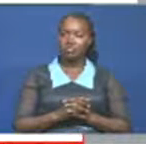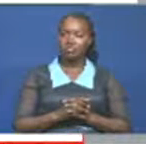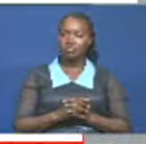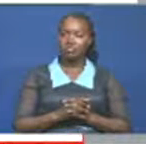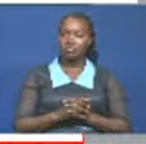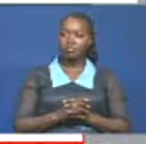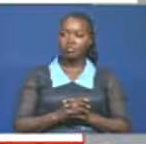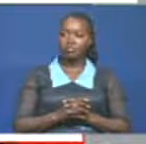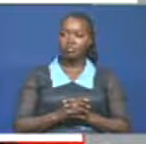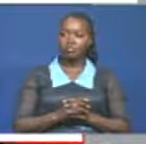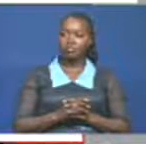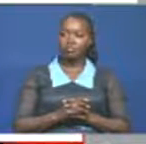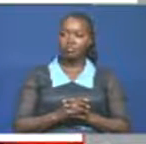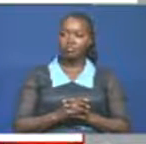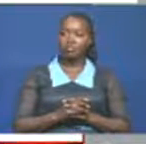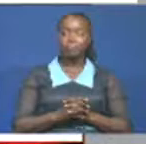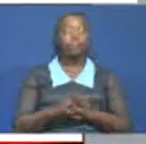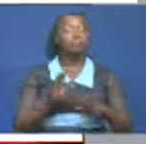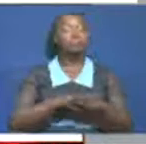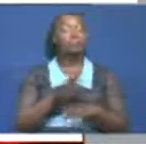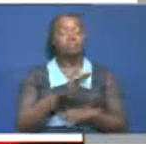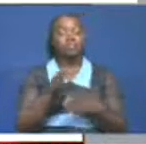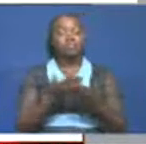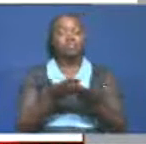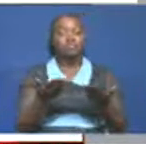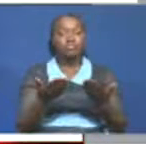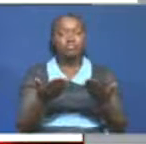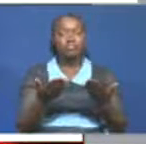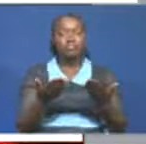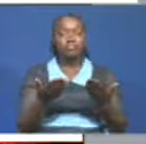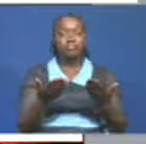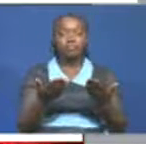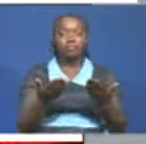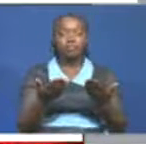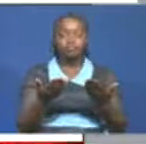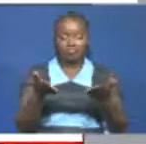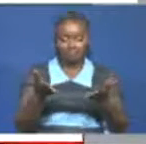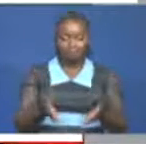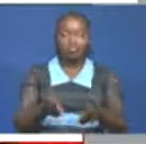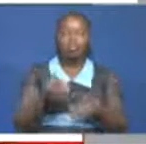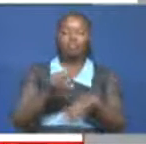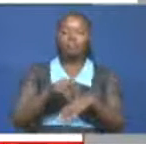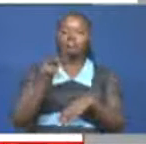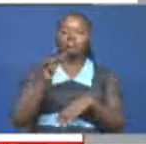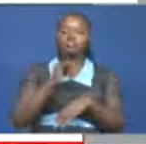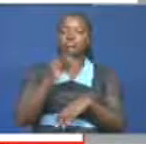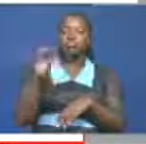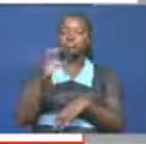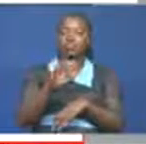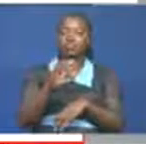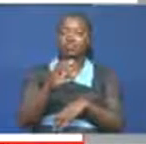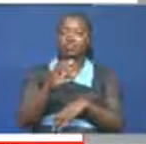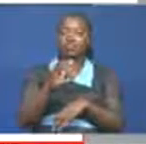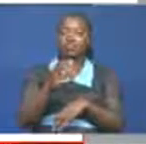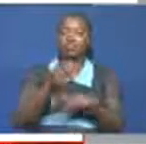Well, good afternoon, Irene Mchuma, as you've rightly put it. We are at Kenyatta International Conference Center, where a high